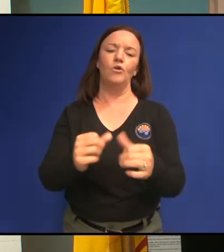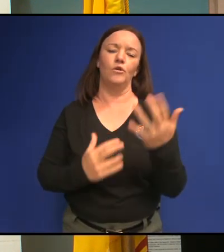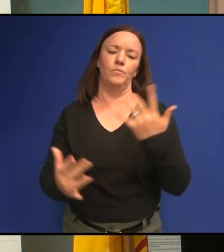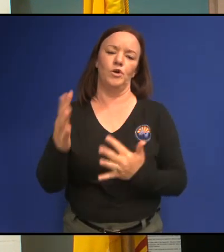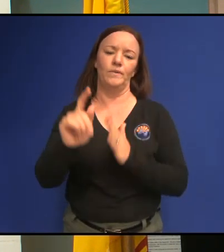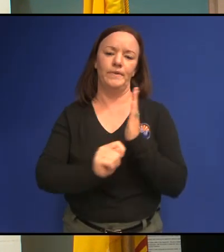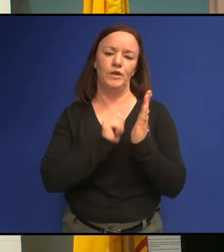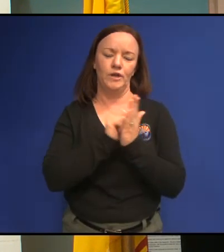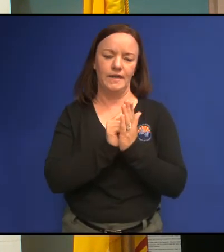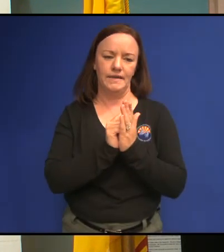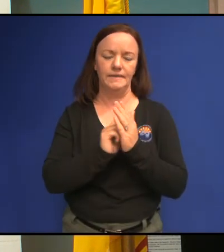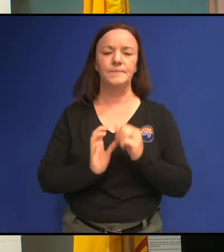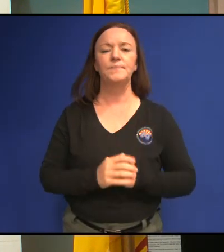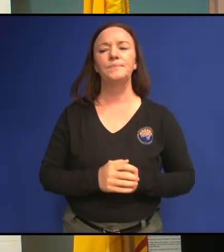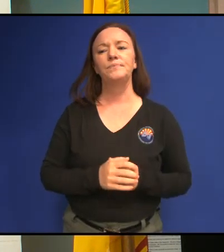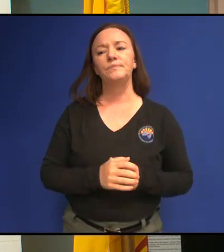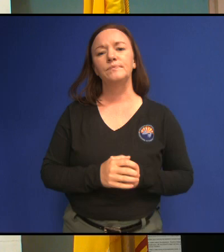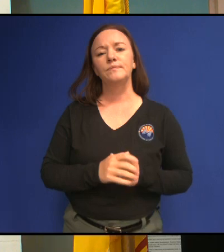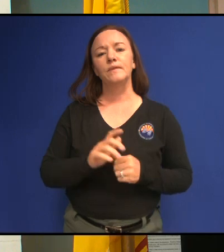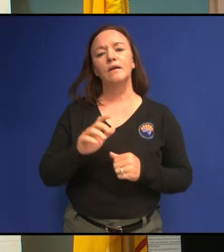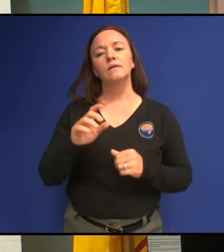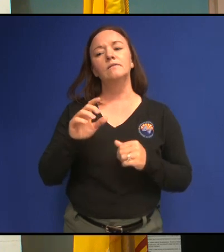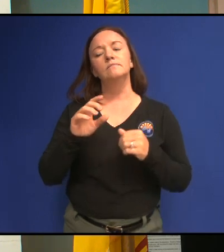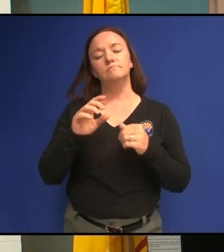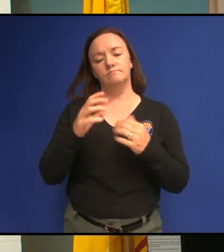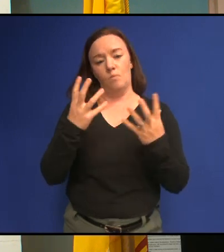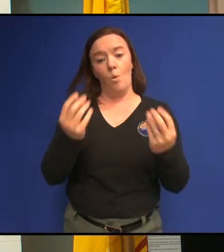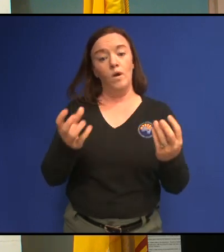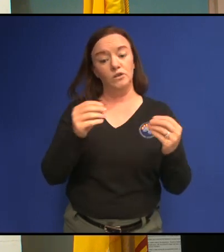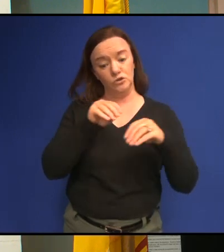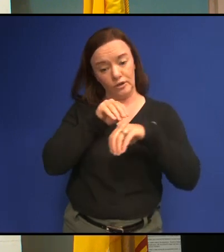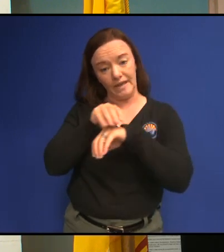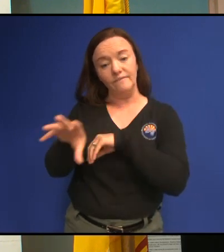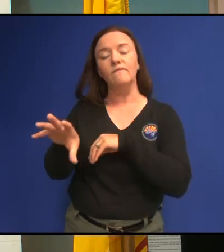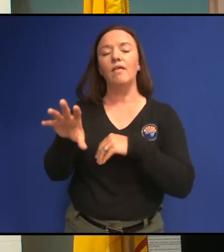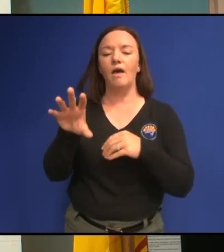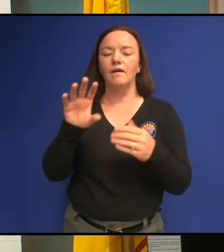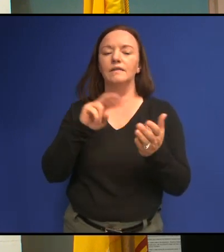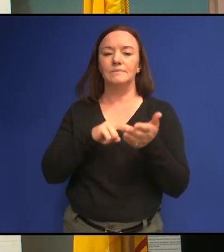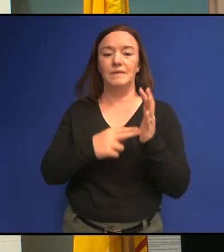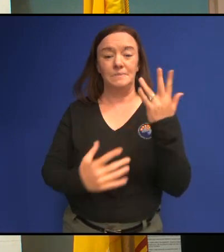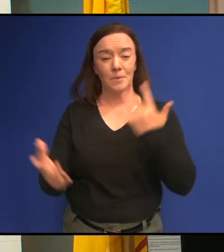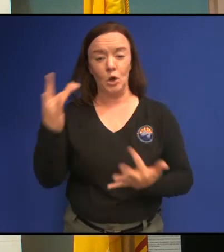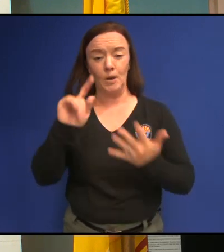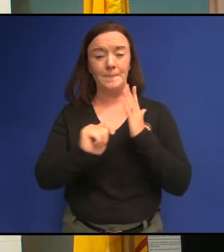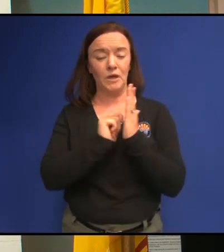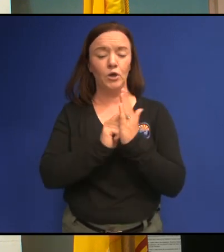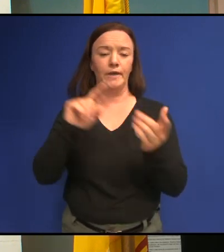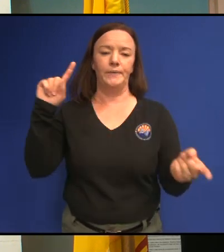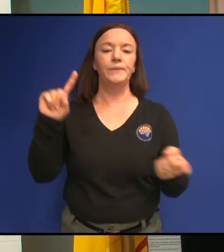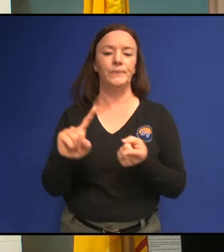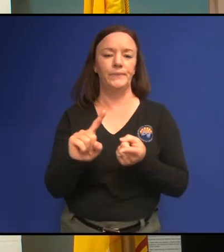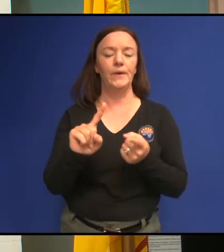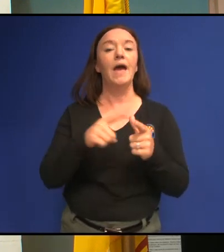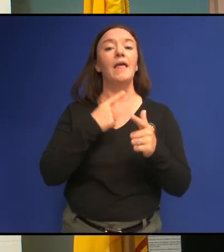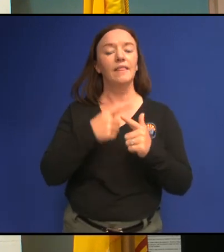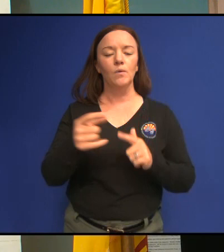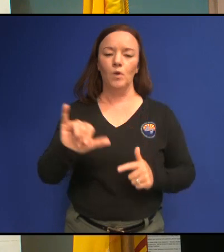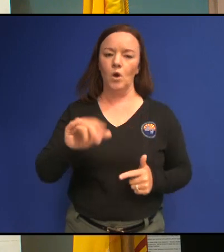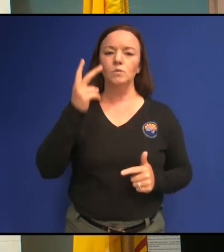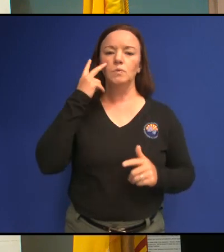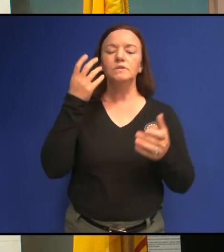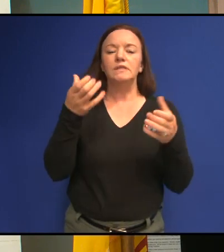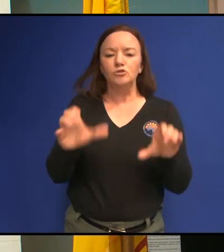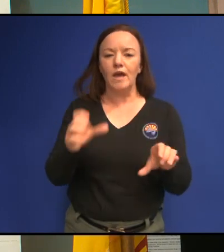have shorter burn periods as we head into this moisture influx. Also means we start to see daily thunderstorm